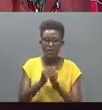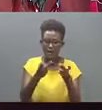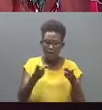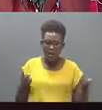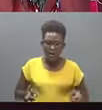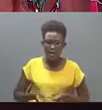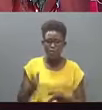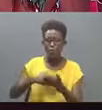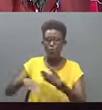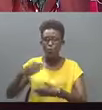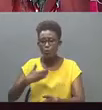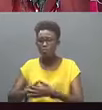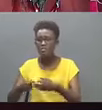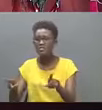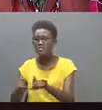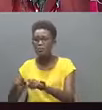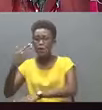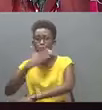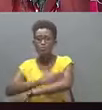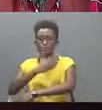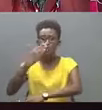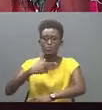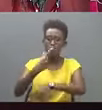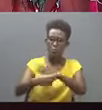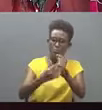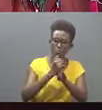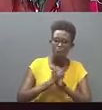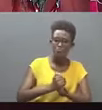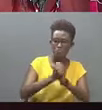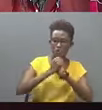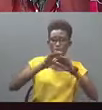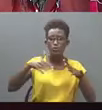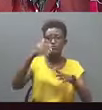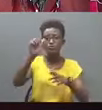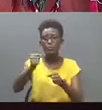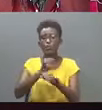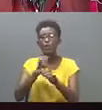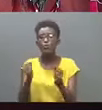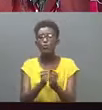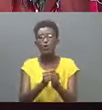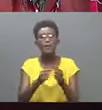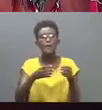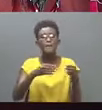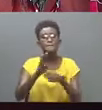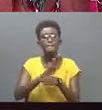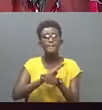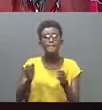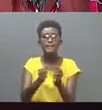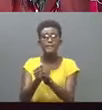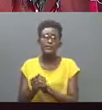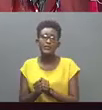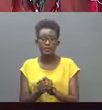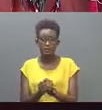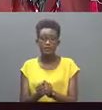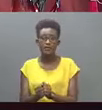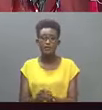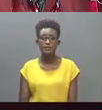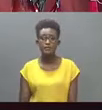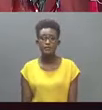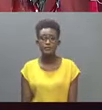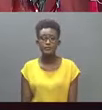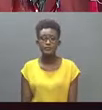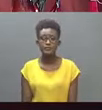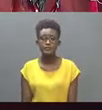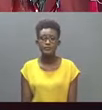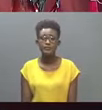borders so that we can trend with each other. We can work with each other. Dukeneye ihuriro ry'abakristo bari hirya no